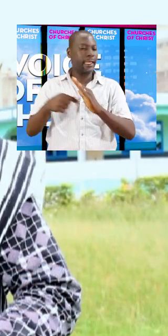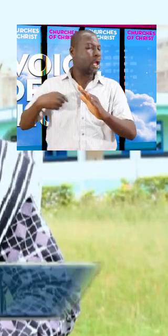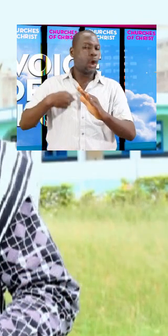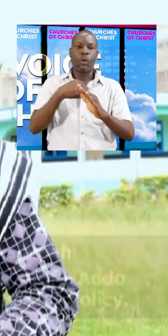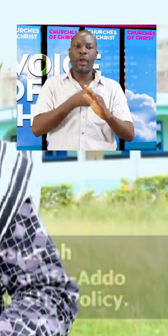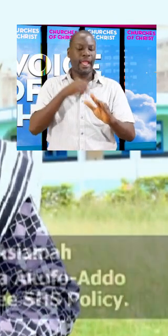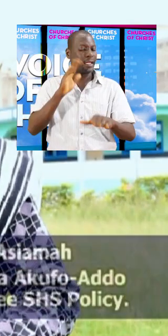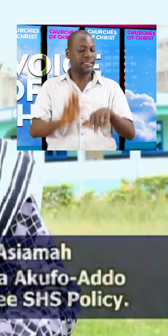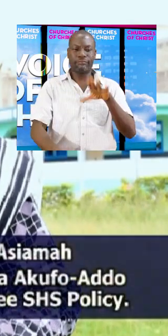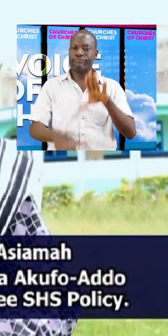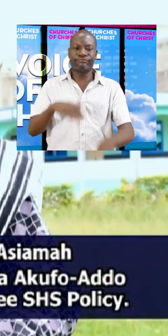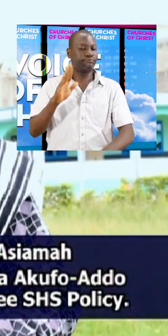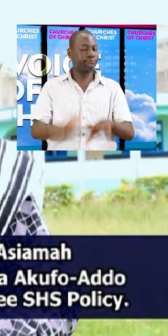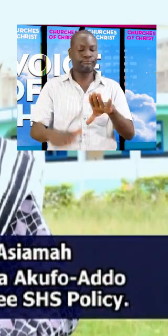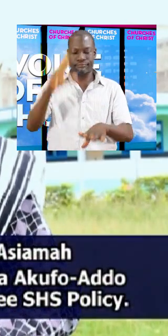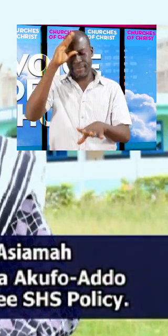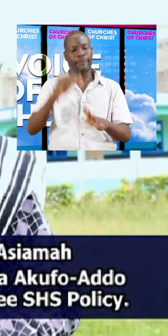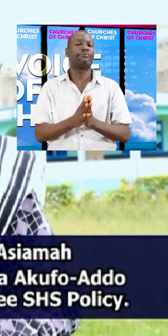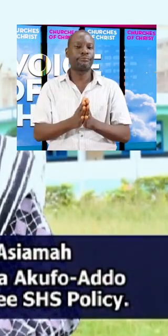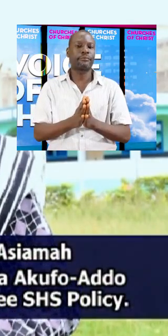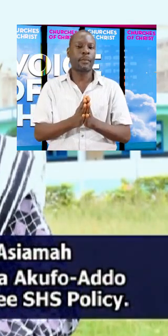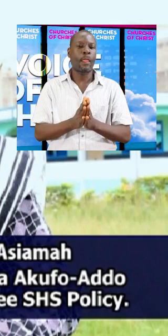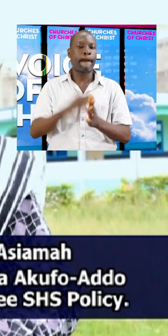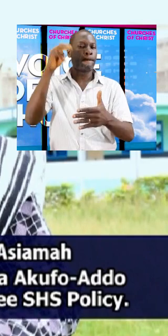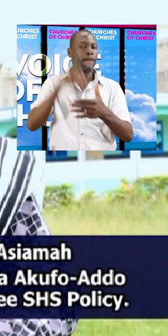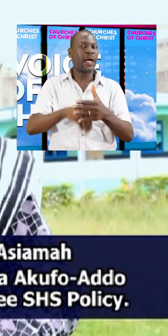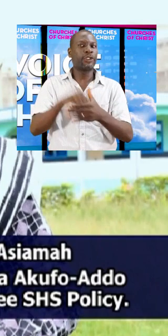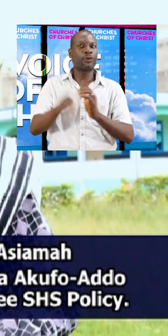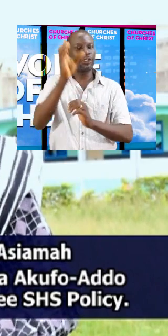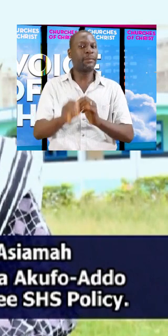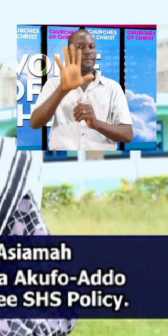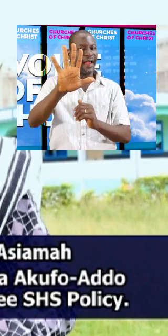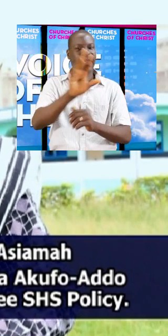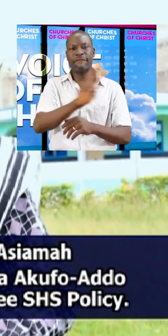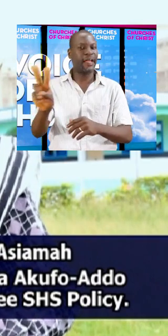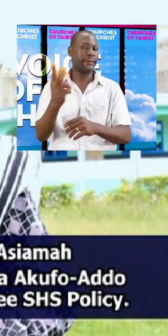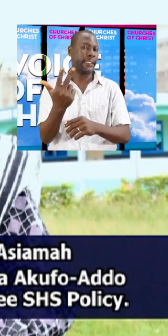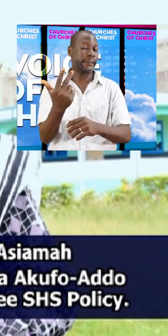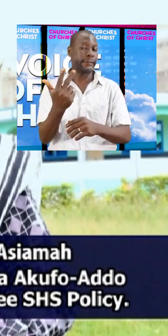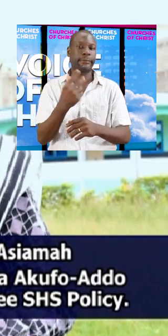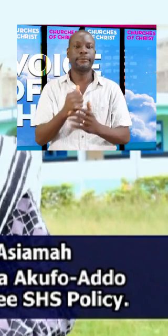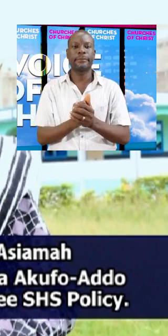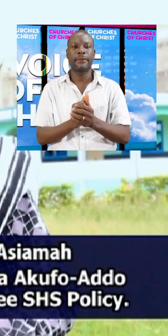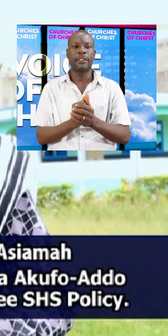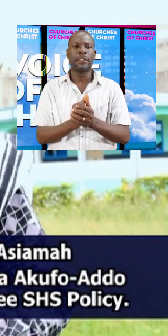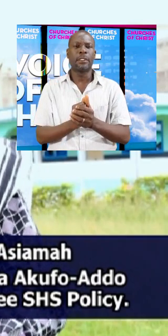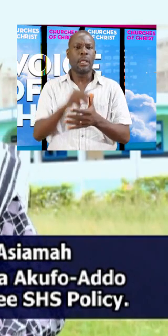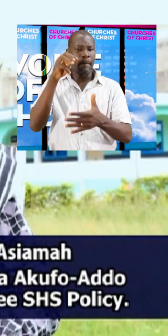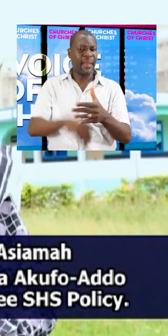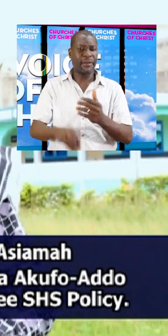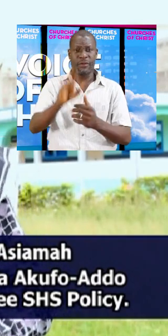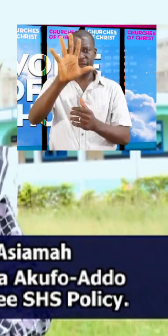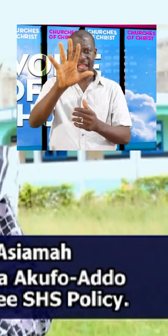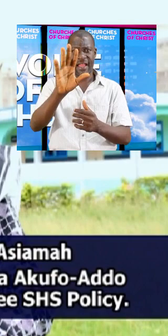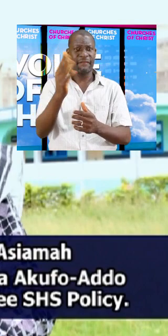ema enipa etietia so. Matthew chapter 5 verse 13 ene no. Matthew 5:16 Awurade Yesu